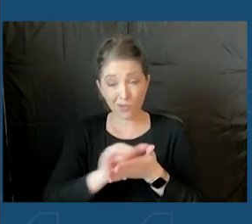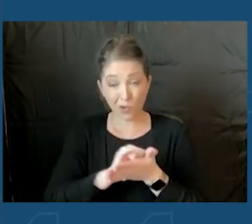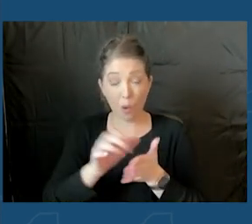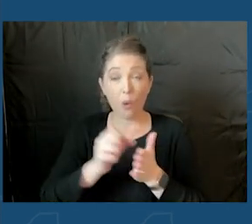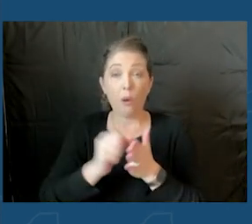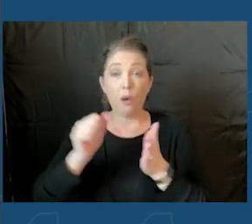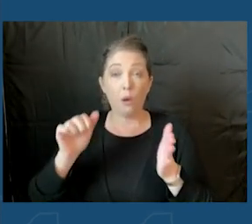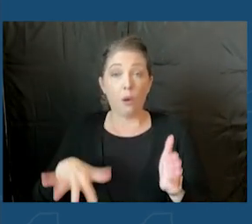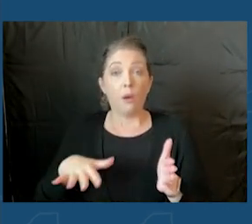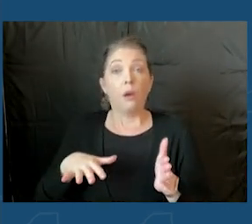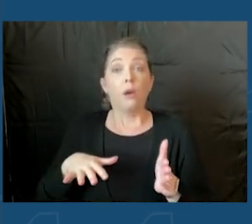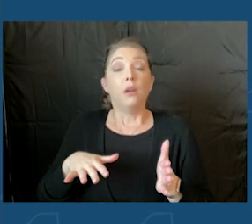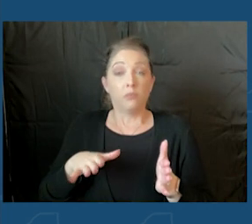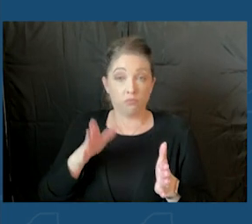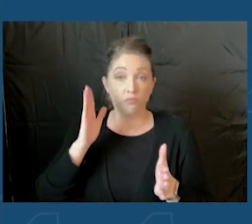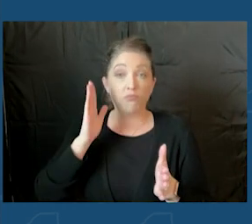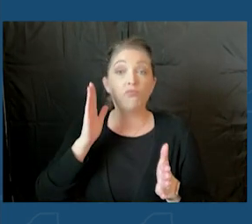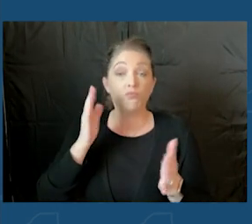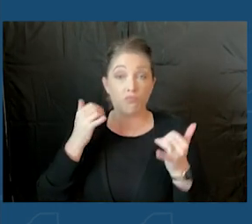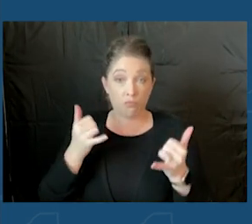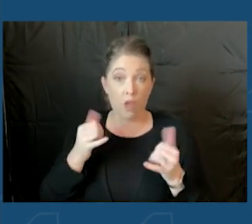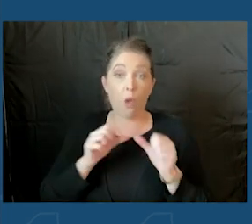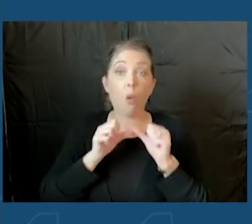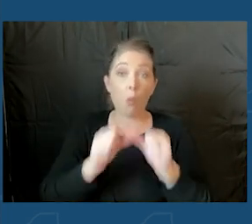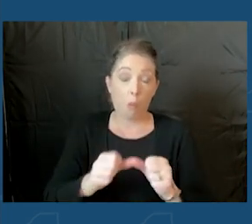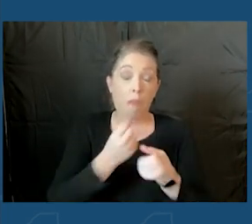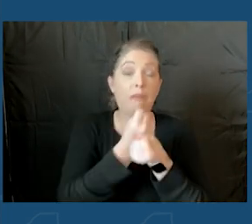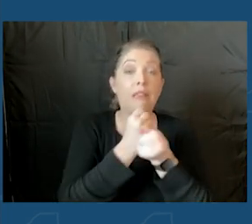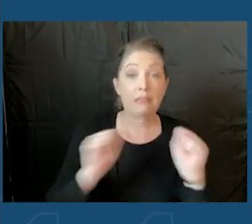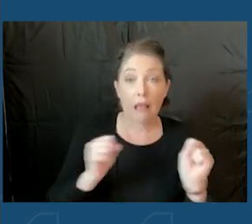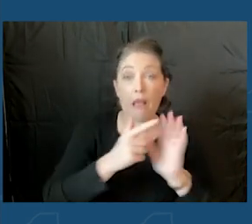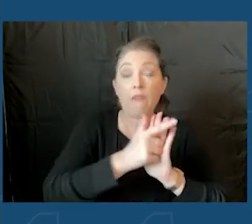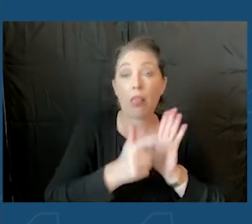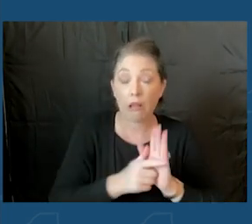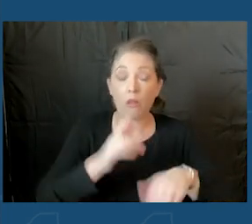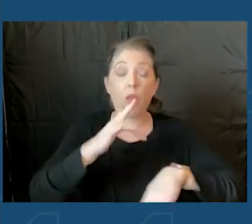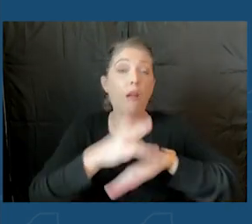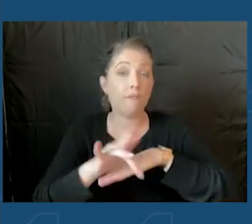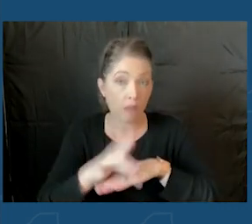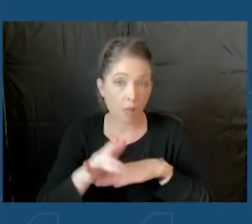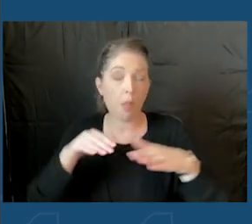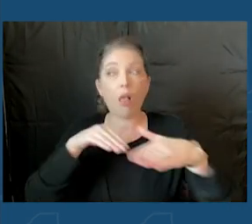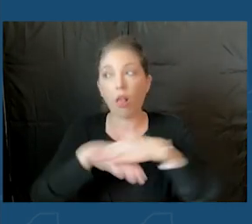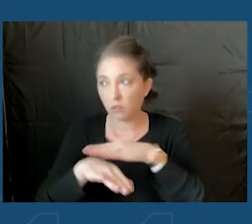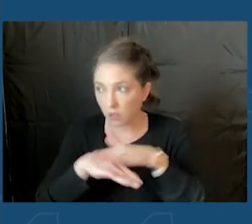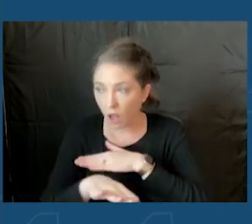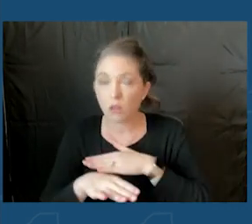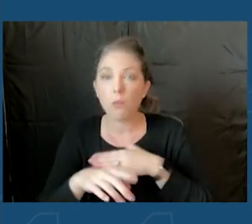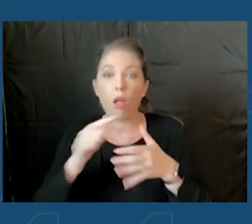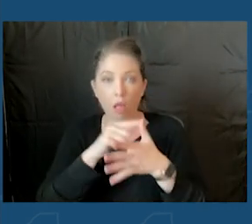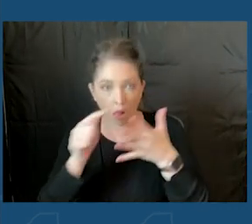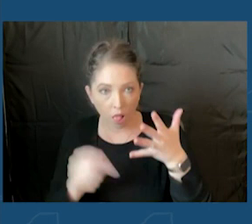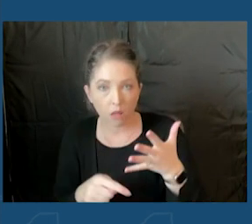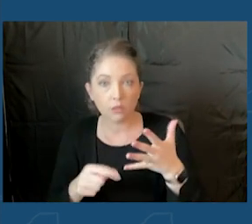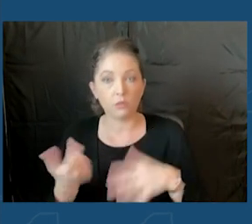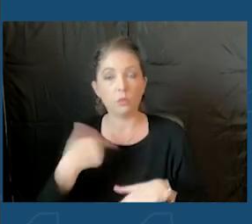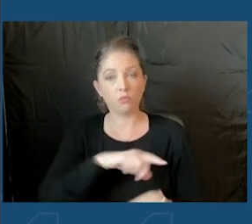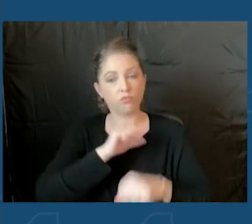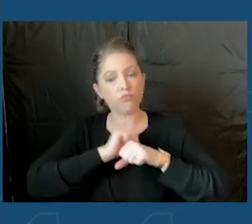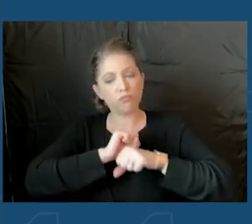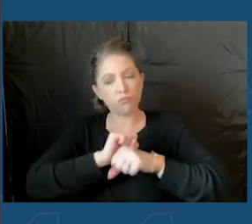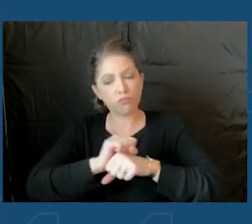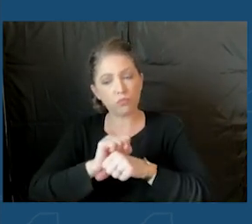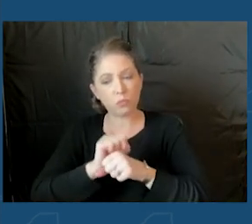and will remain safe, legal, available, accessible. As we work to keep